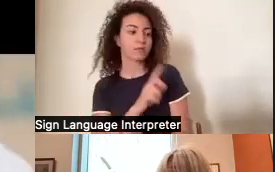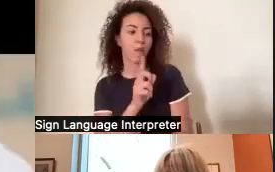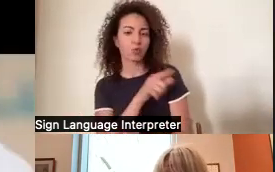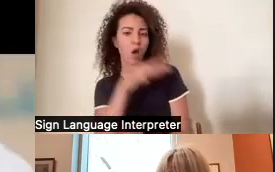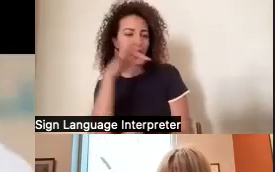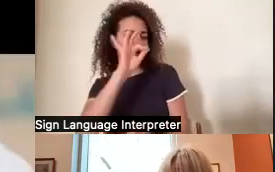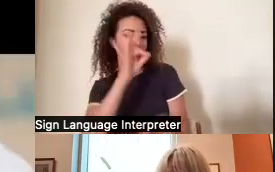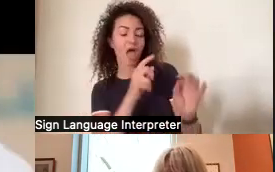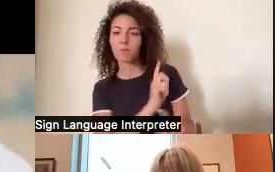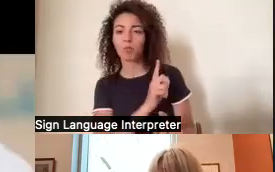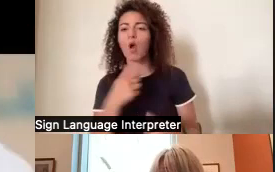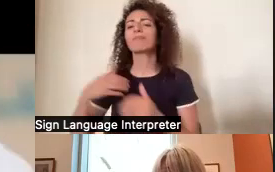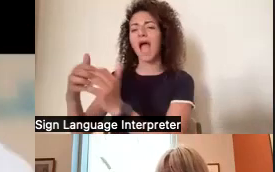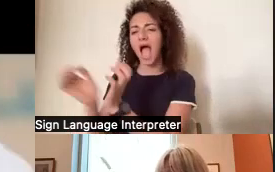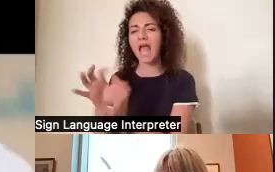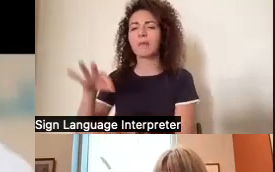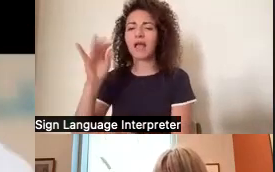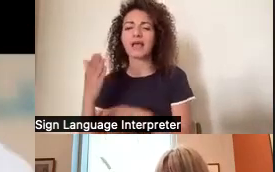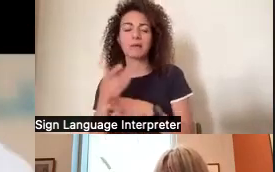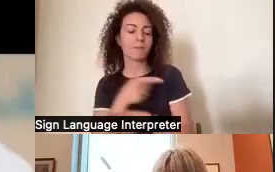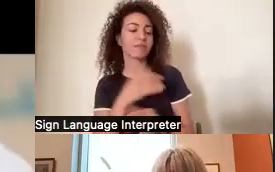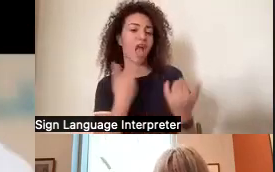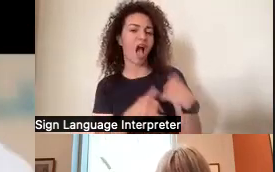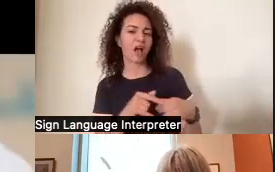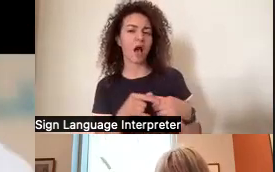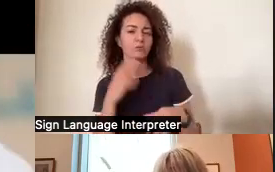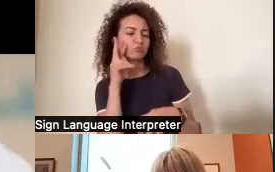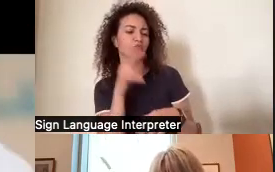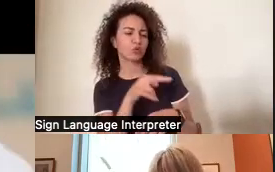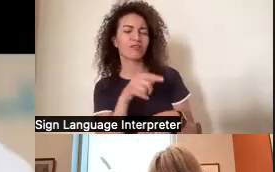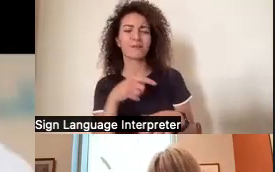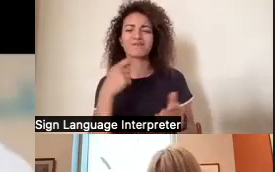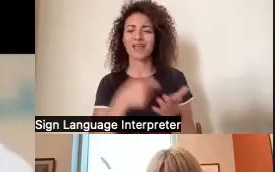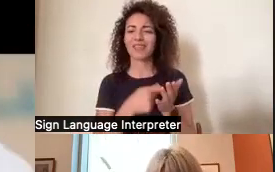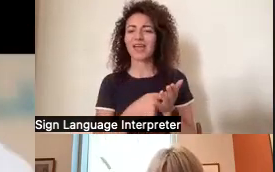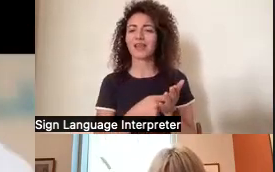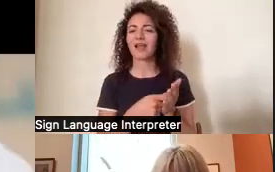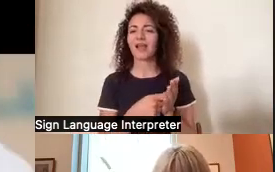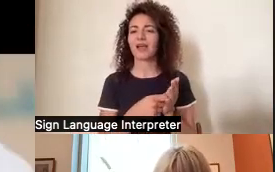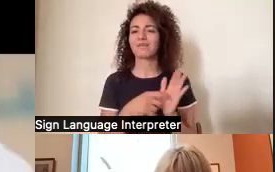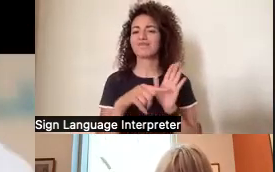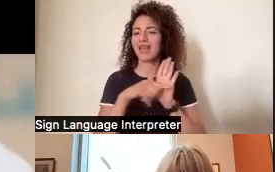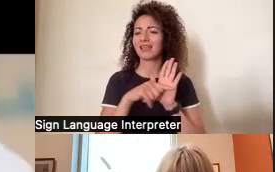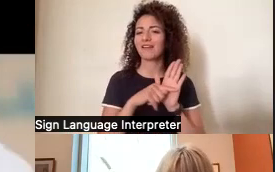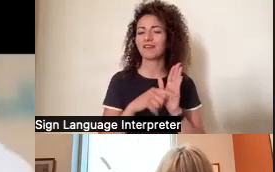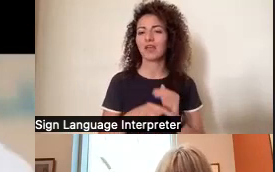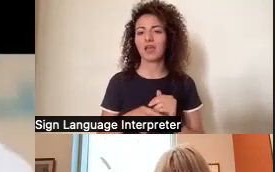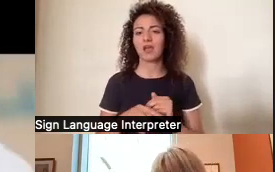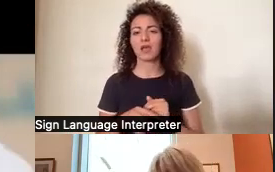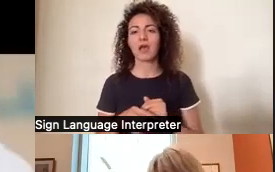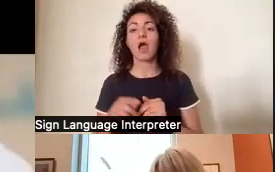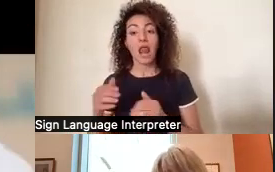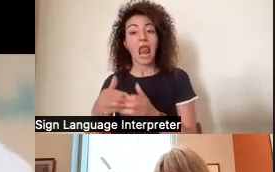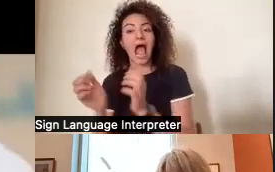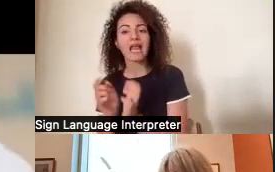themselves because of cultural nuances and families feeling that they must make decisions for their loved ones. So